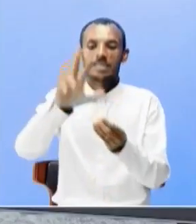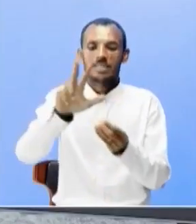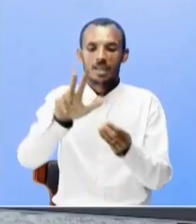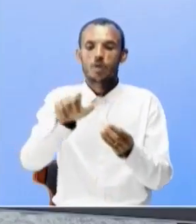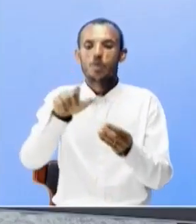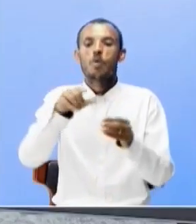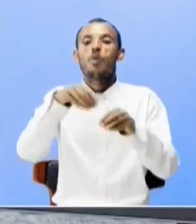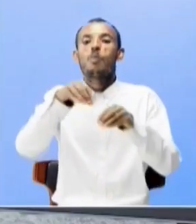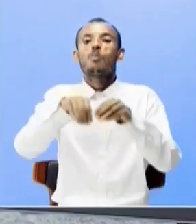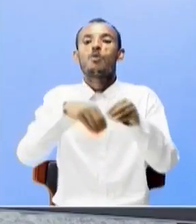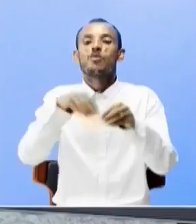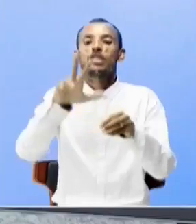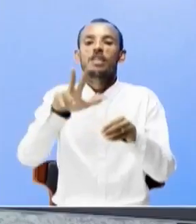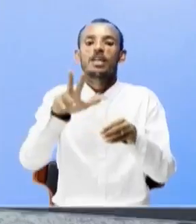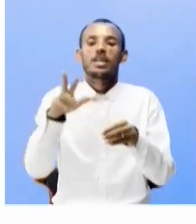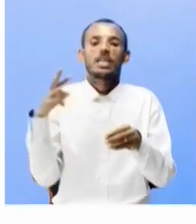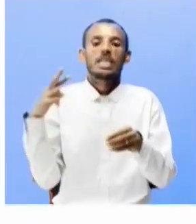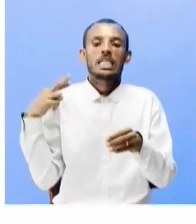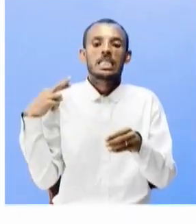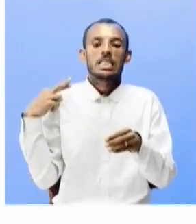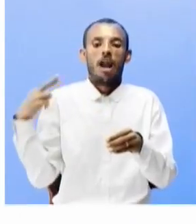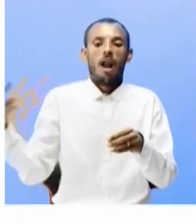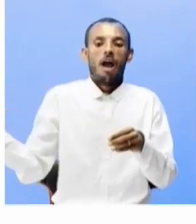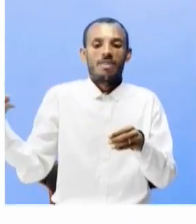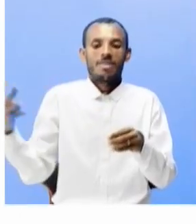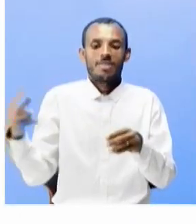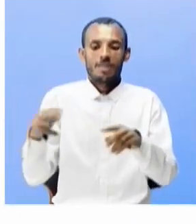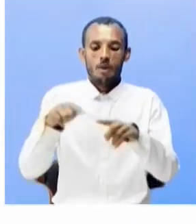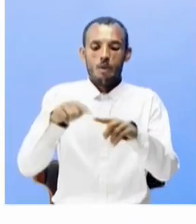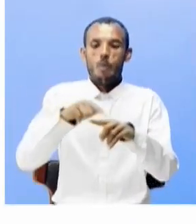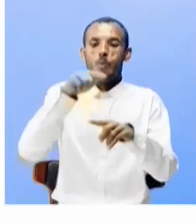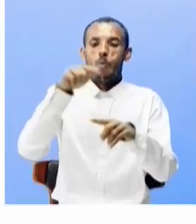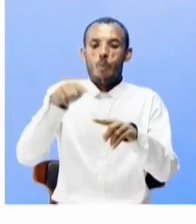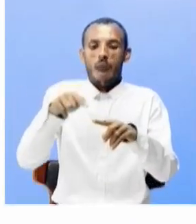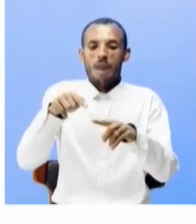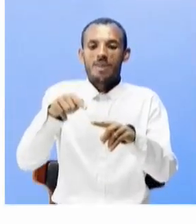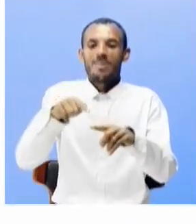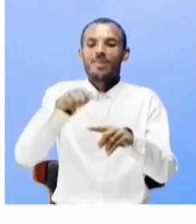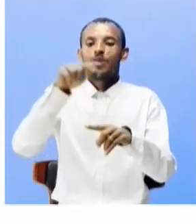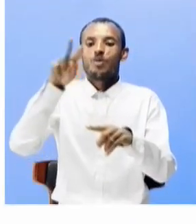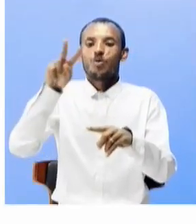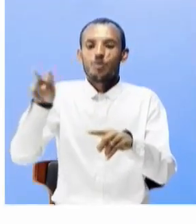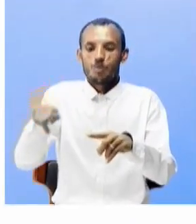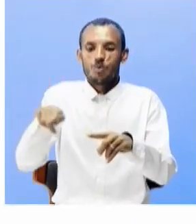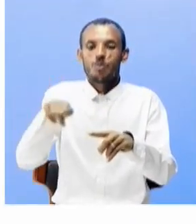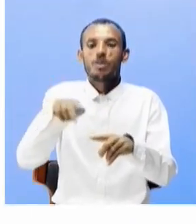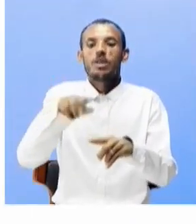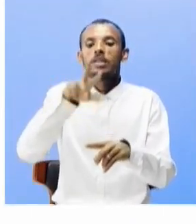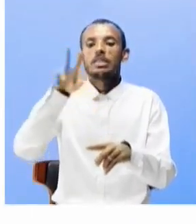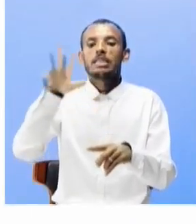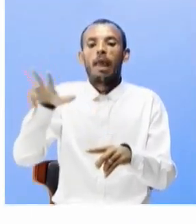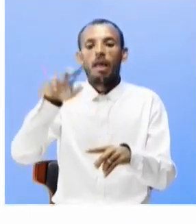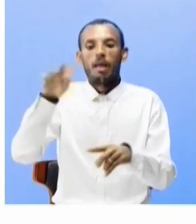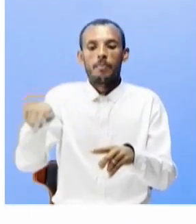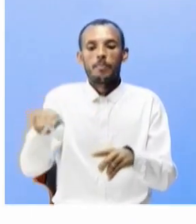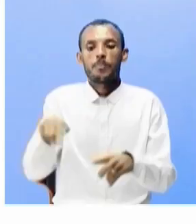3 units to the right. So 1, 2, 3. When you move 3 units, you